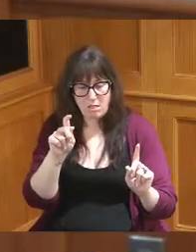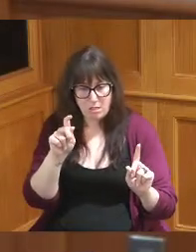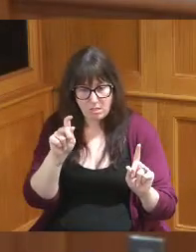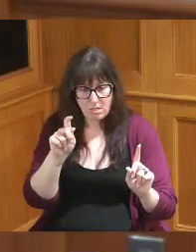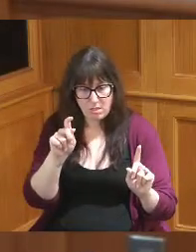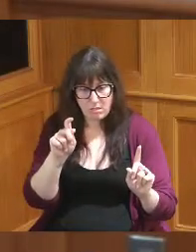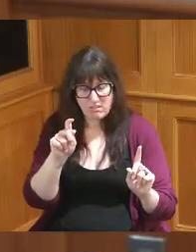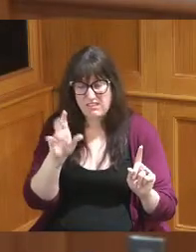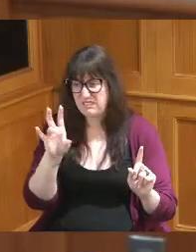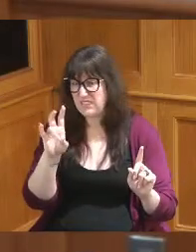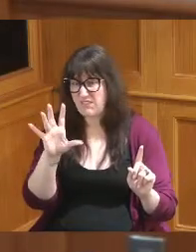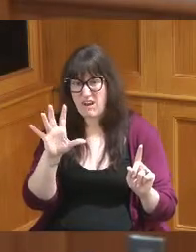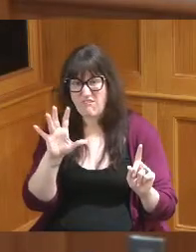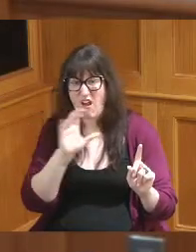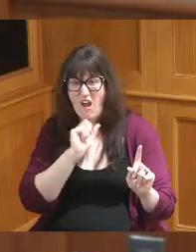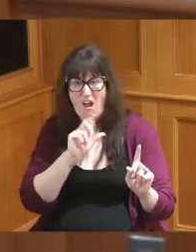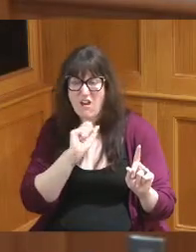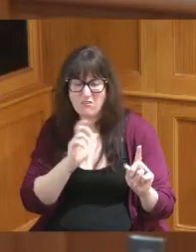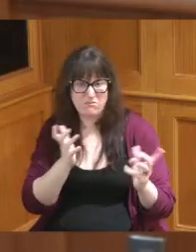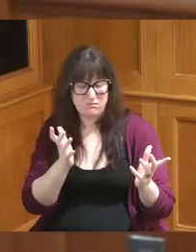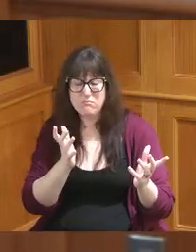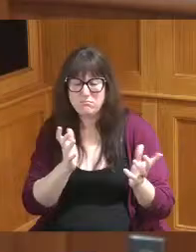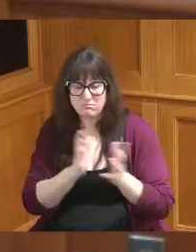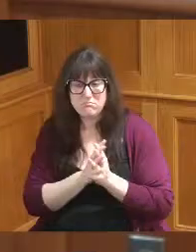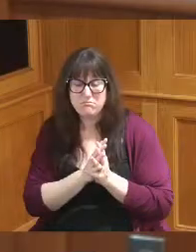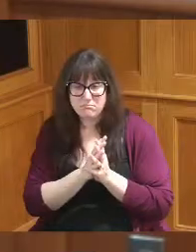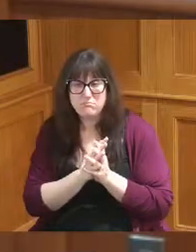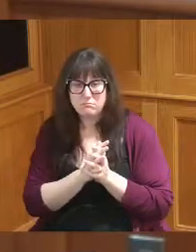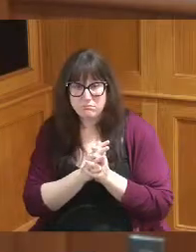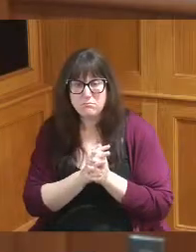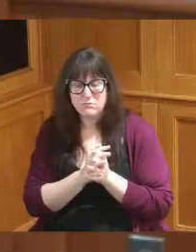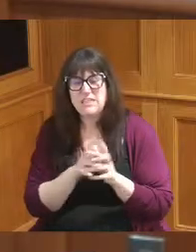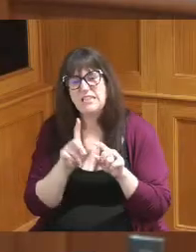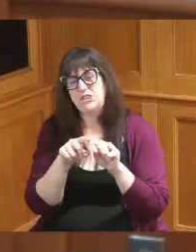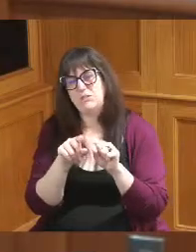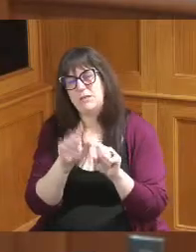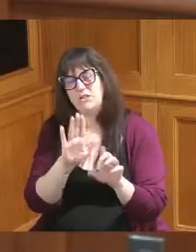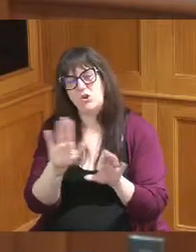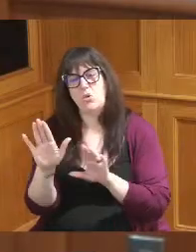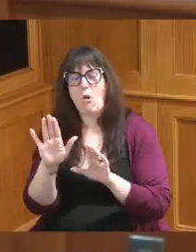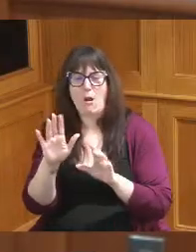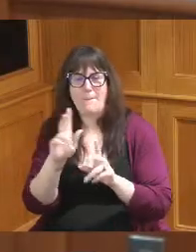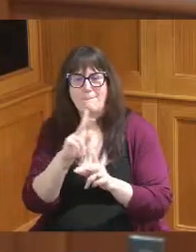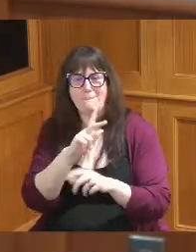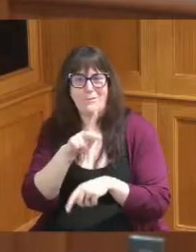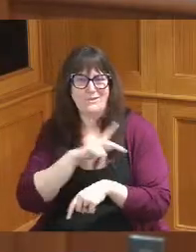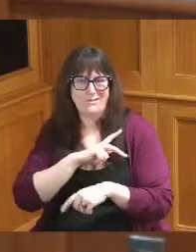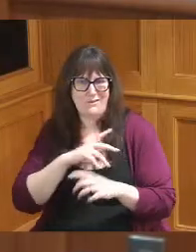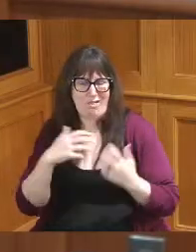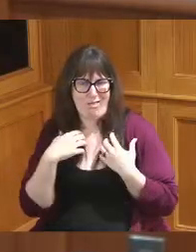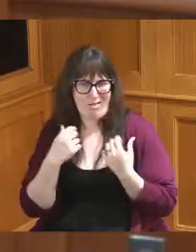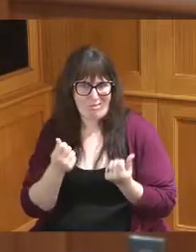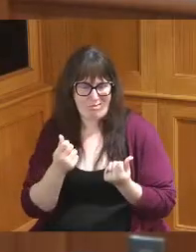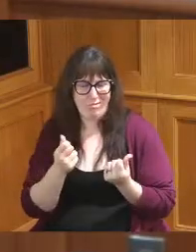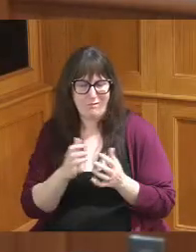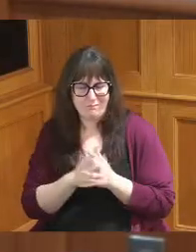been age 75 as well. And so it all depends. Like many a time, spouses would donate,